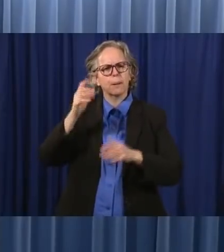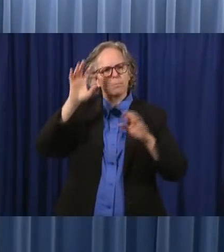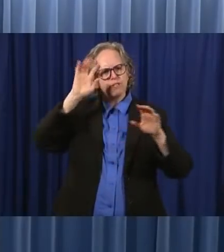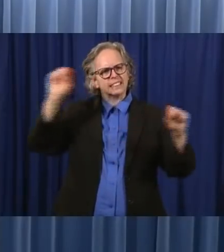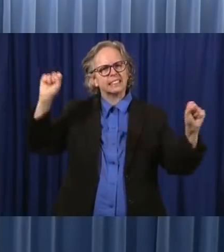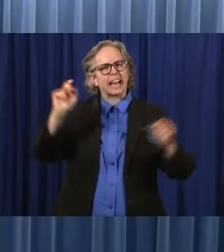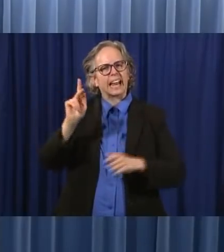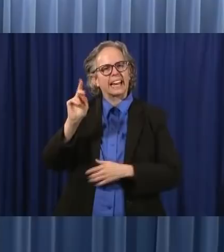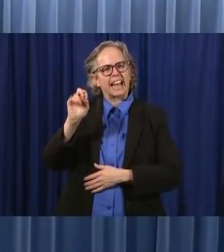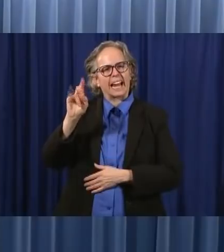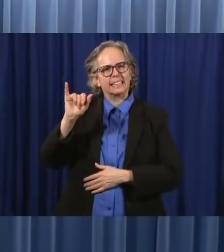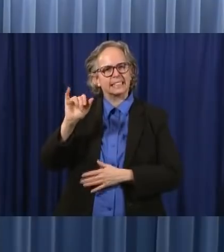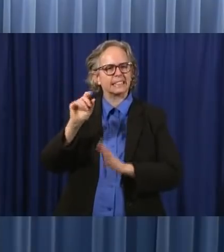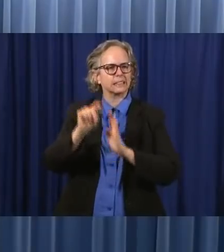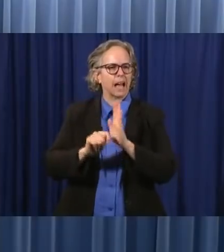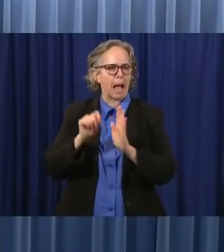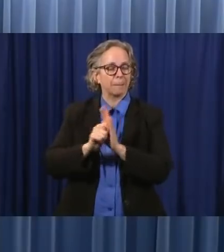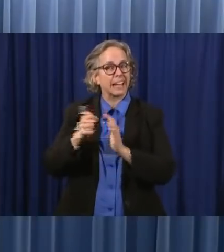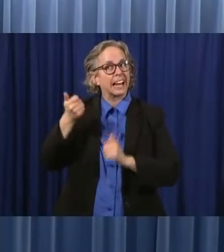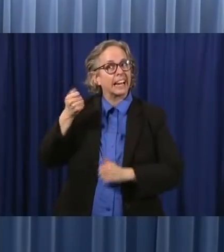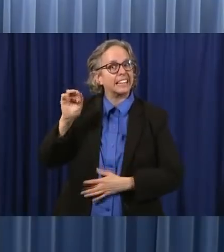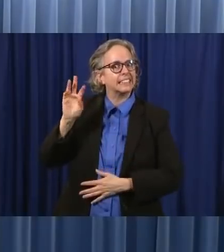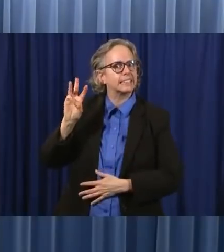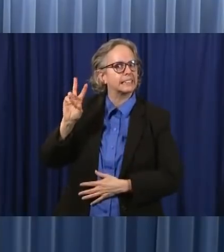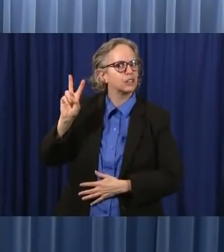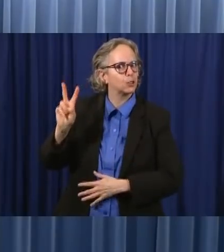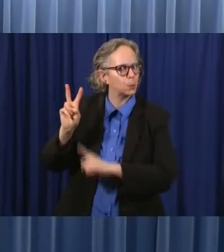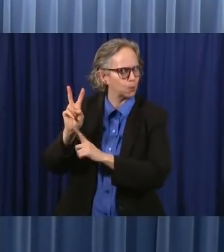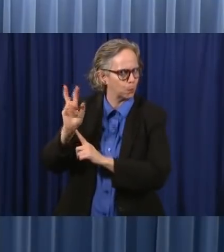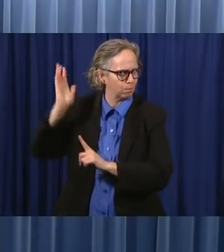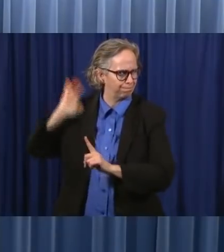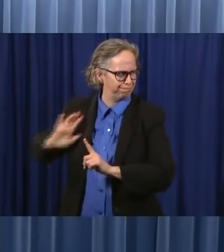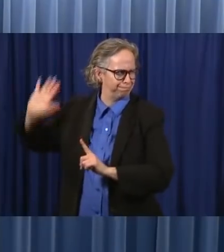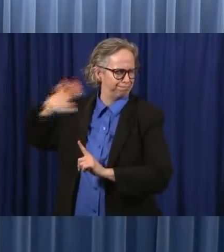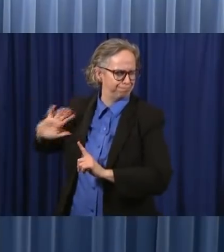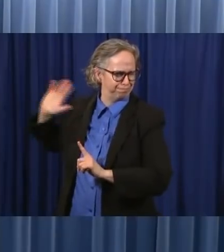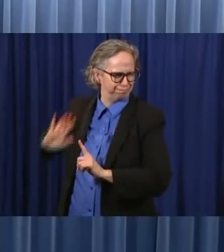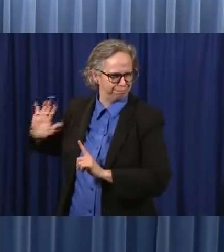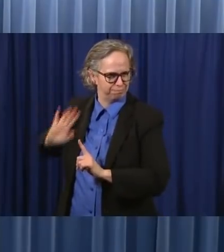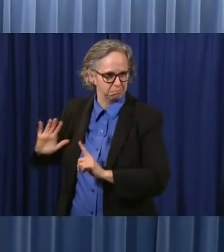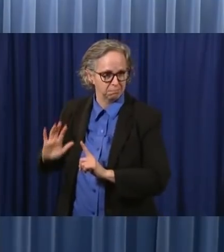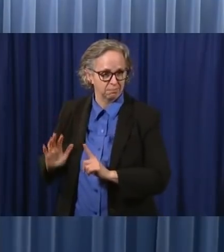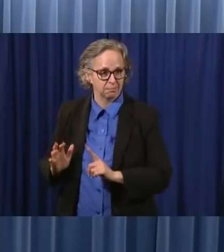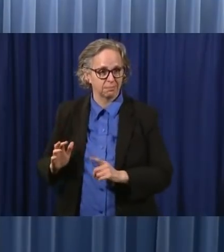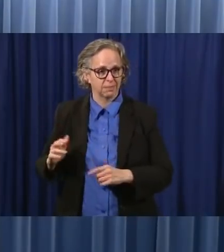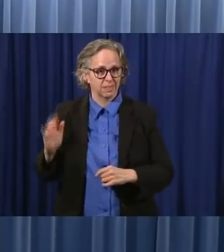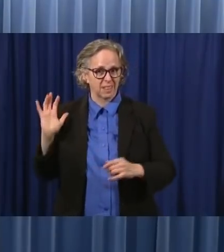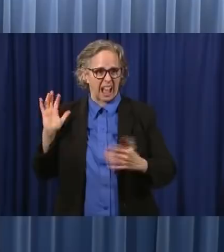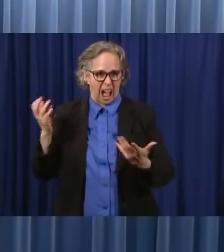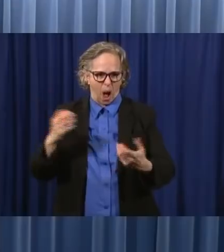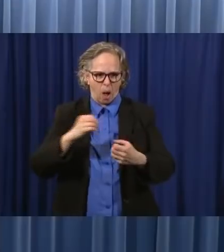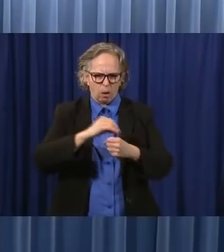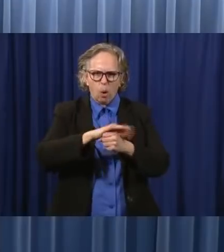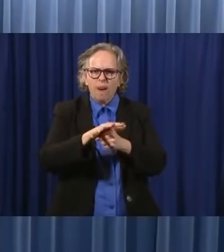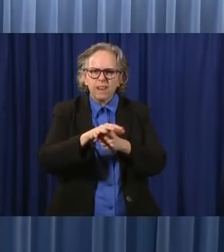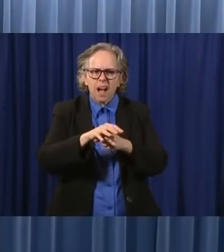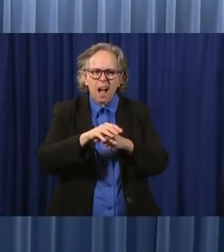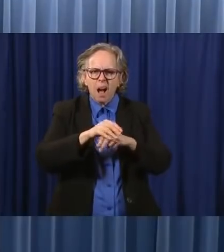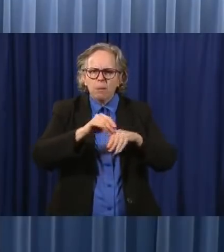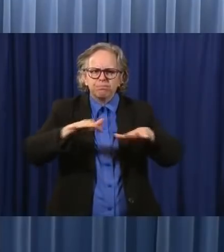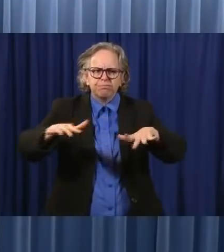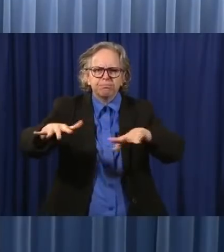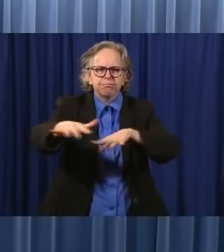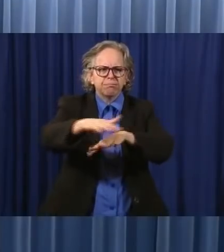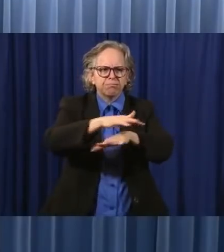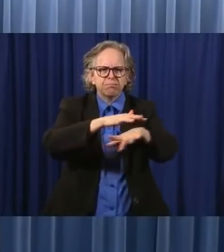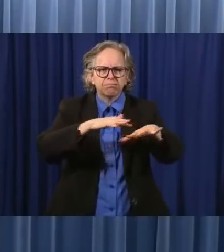1962. COVID-19 has forced the cancellation of many memorial events all over the country to